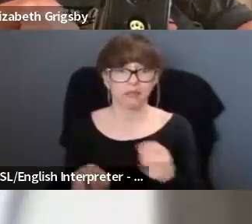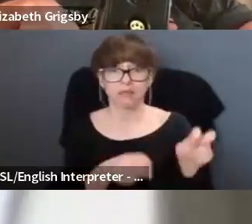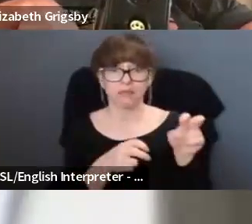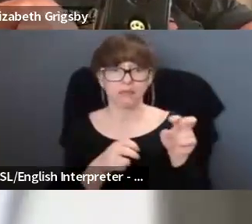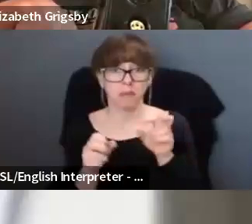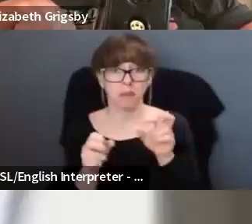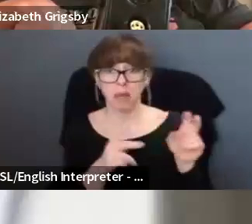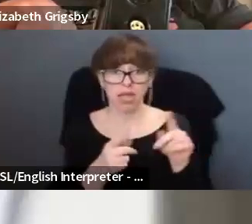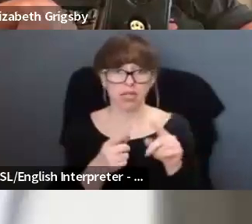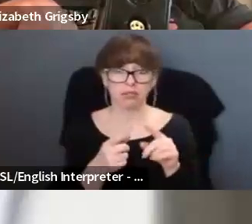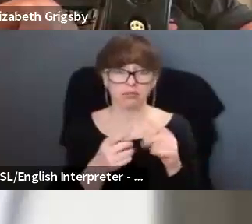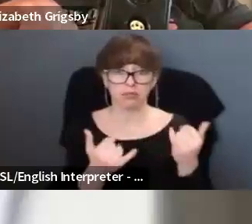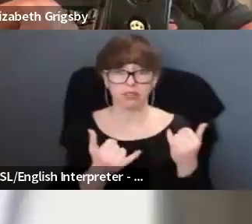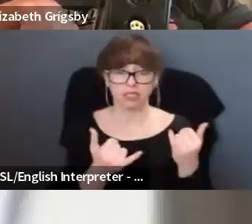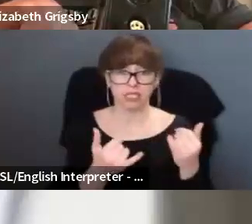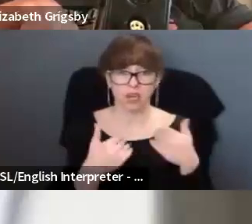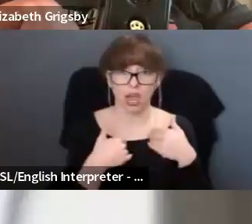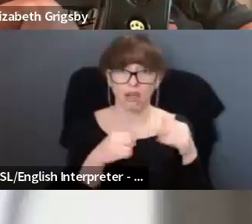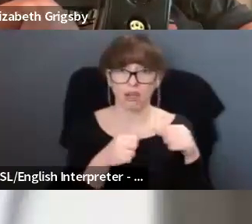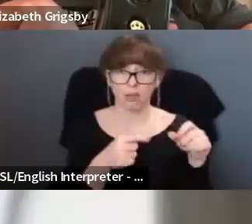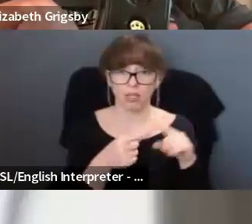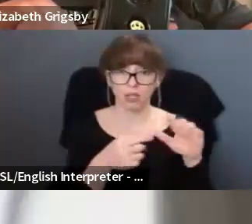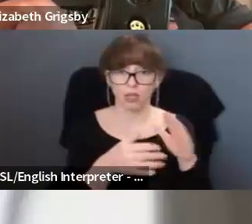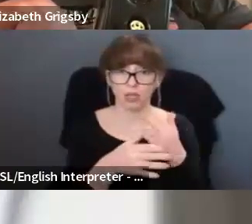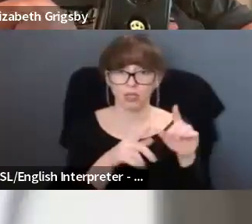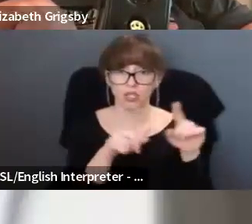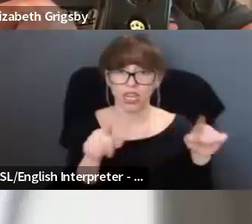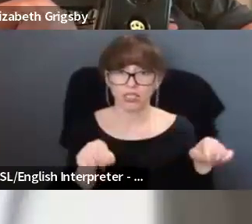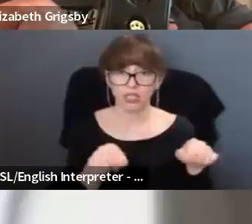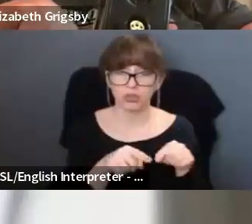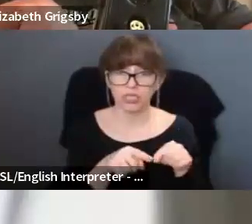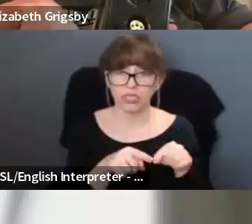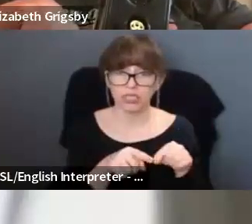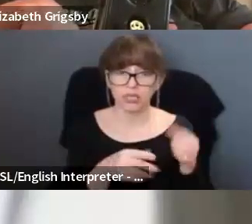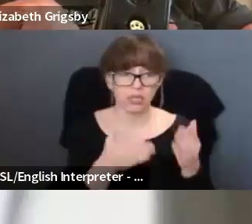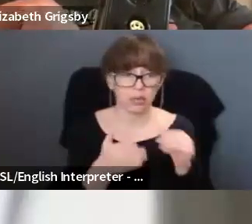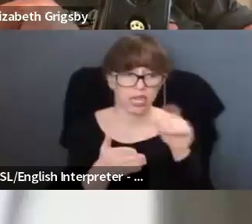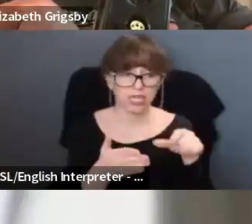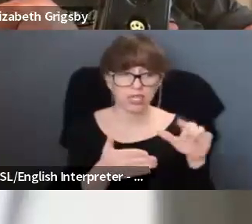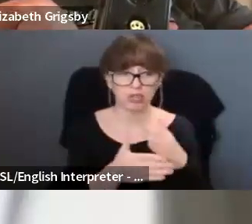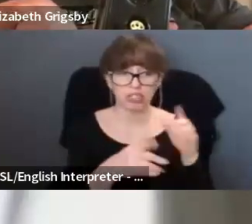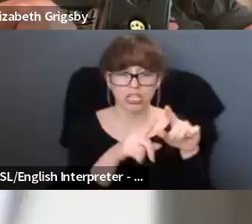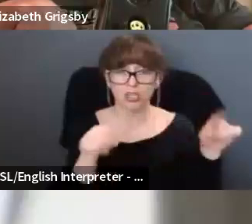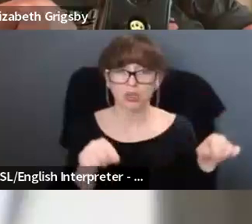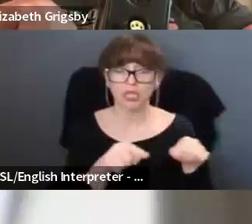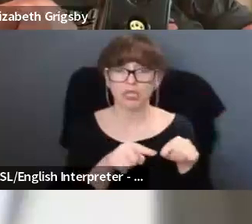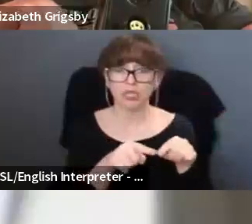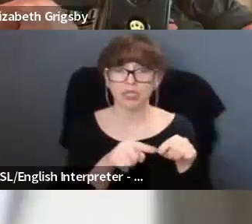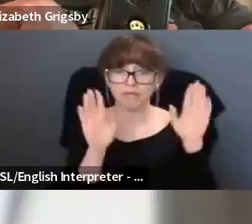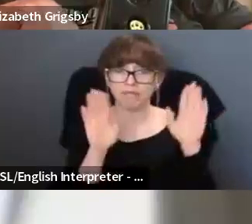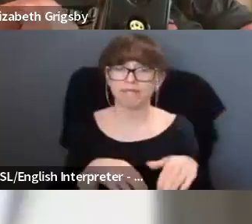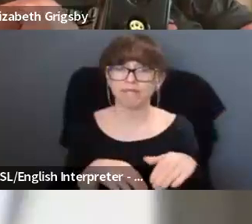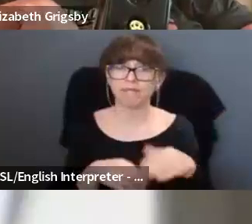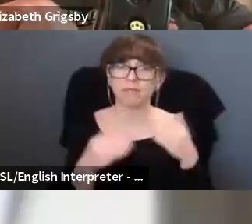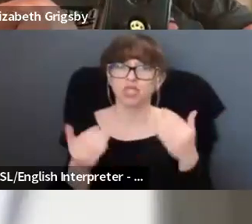you've got ability to share your screen, right? Maybe I don't need to have you share your screen. Let me just have you fill in with folks real